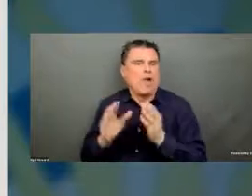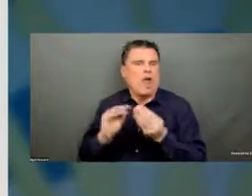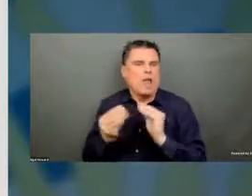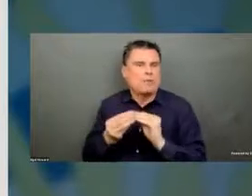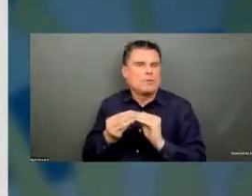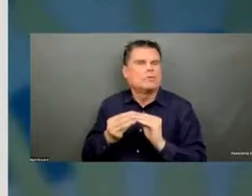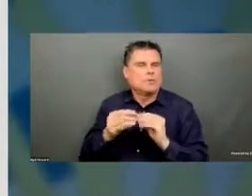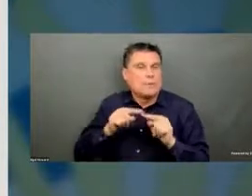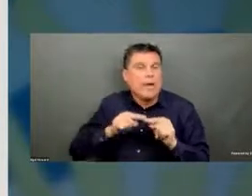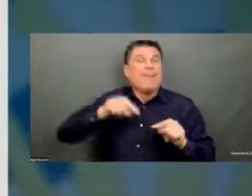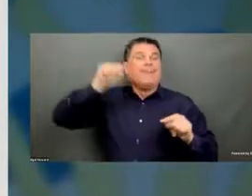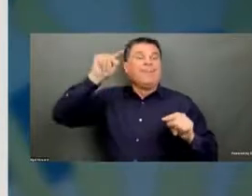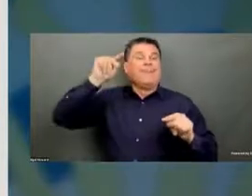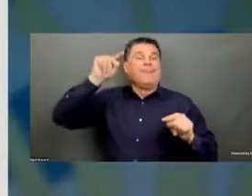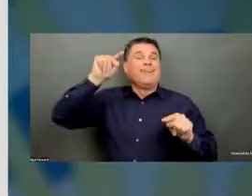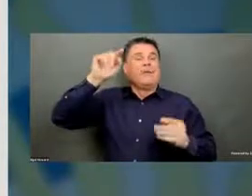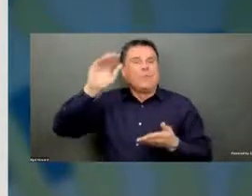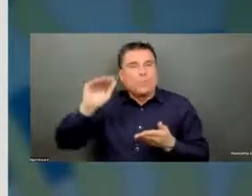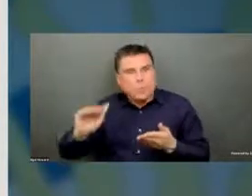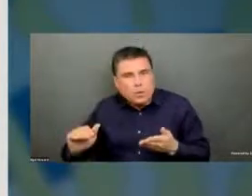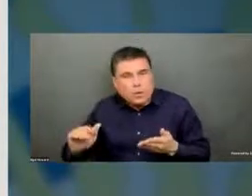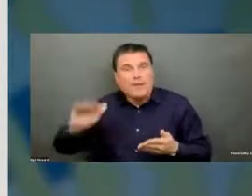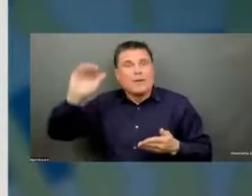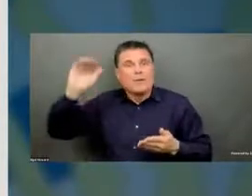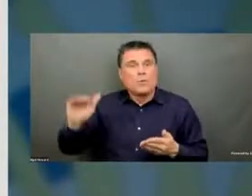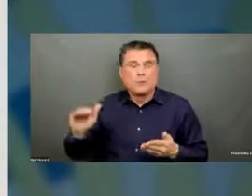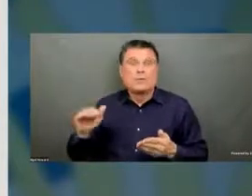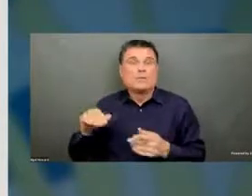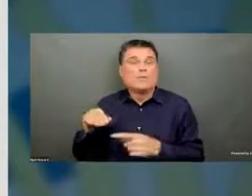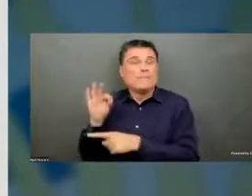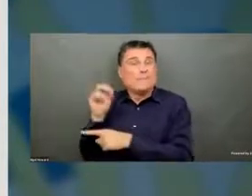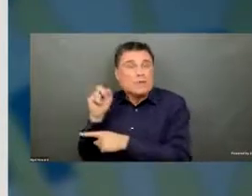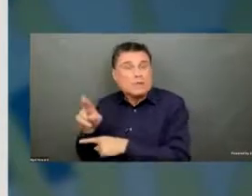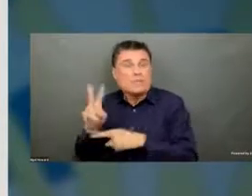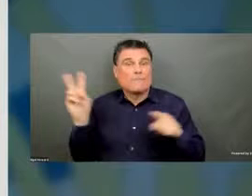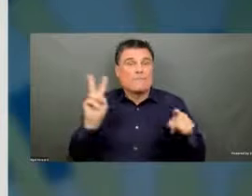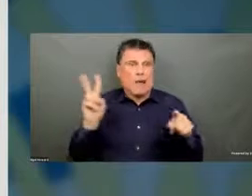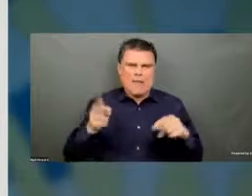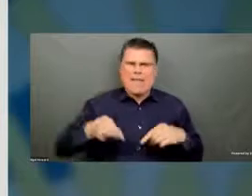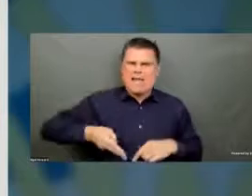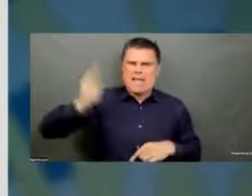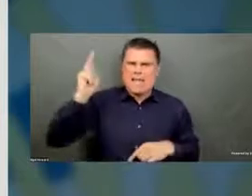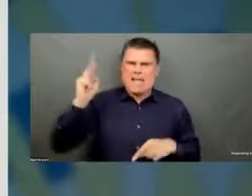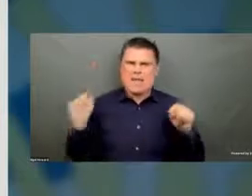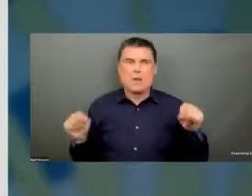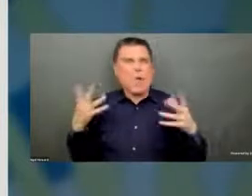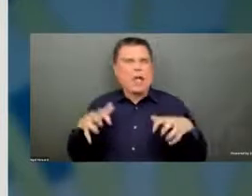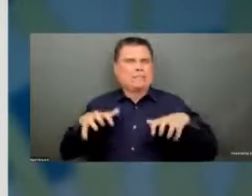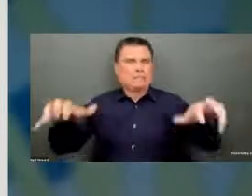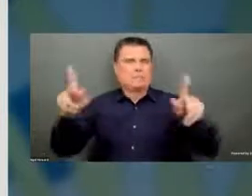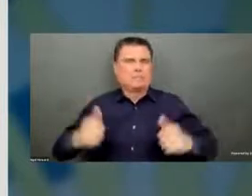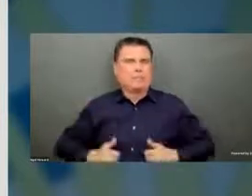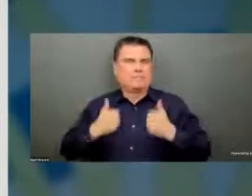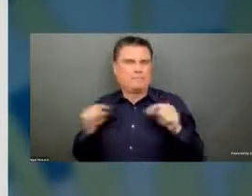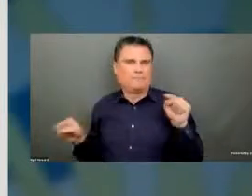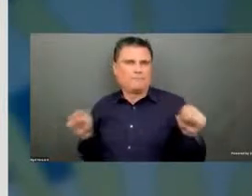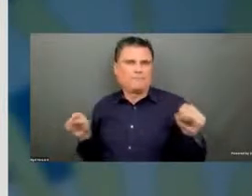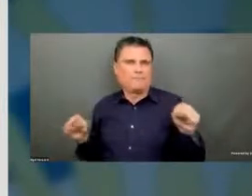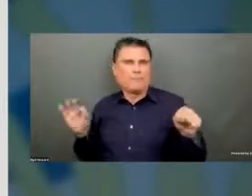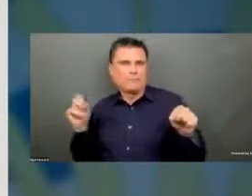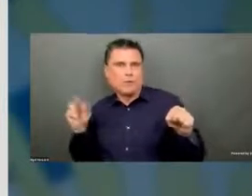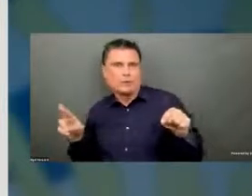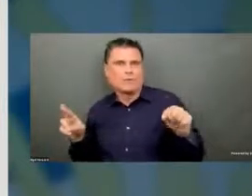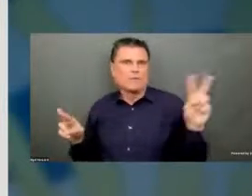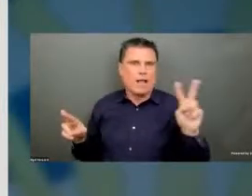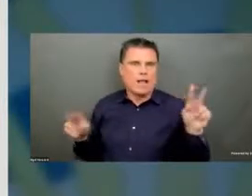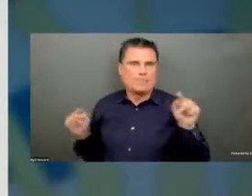region and Vancouver Coastal. And once again, we're trending back towards where we want to be, but we're not there yet.